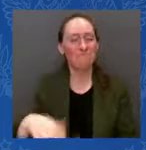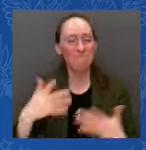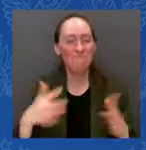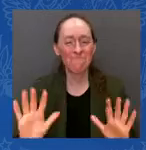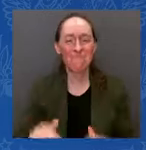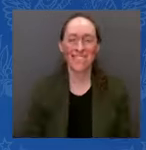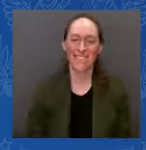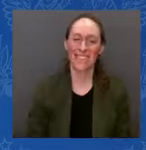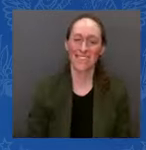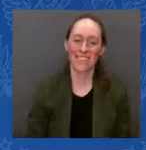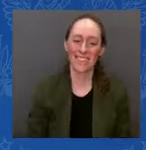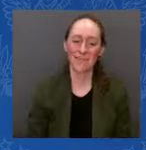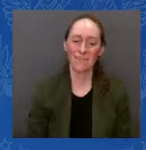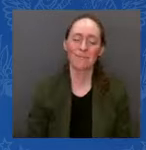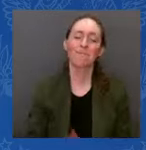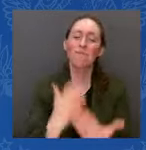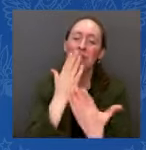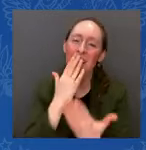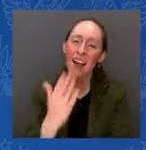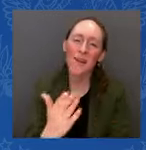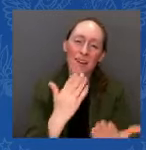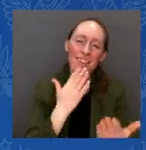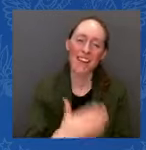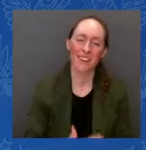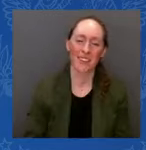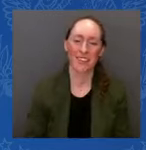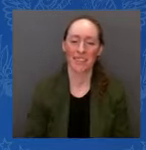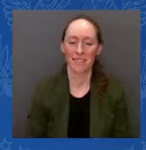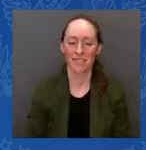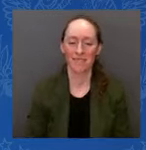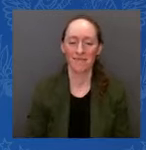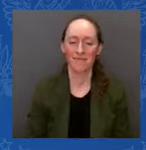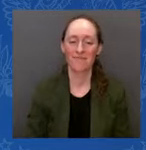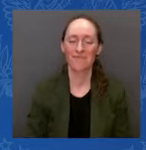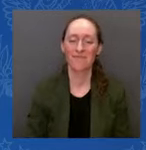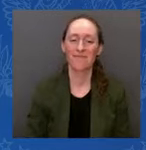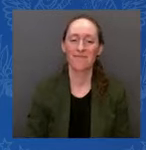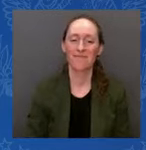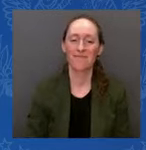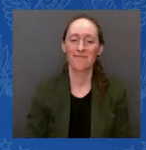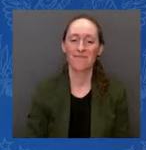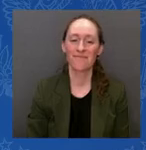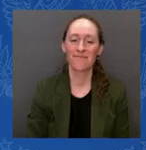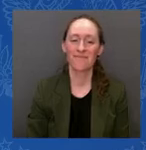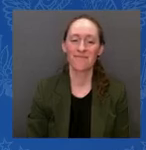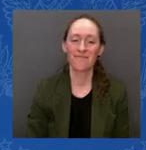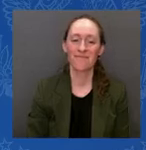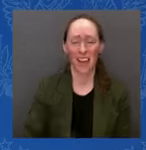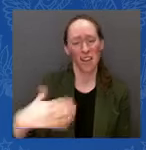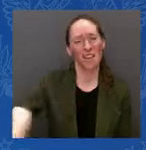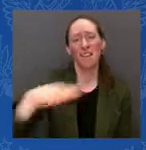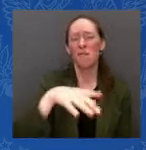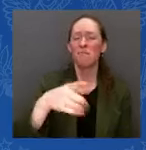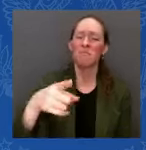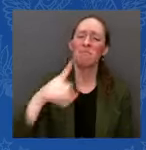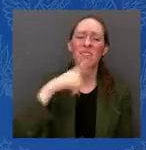you. You are the best. You're the best. And we're going to be the best in the world, the three of us. Thank you all very, very much.